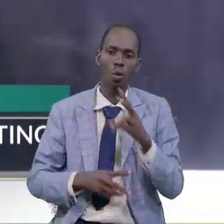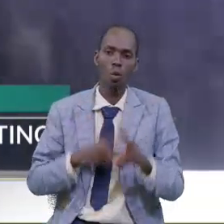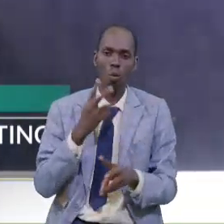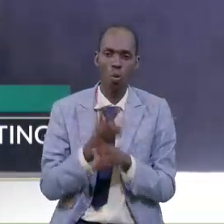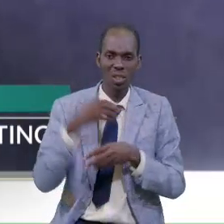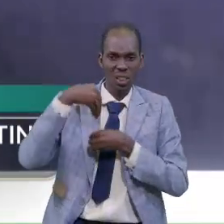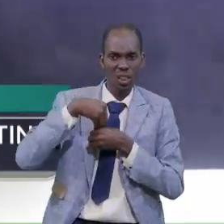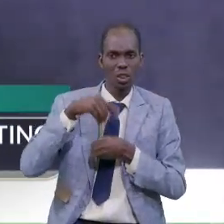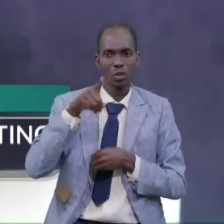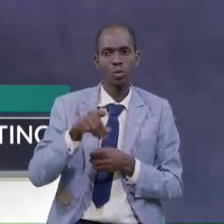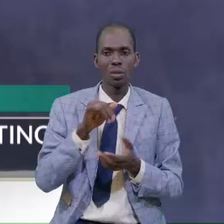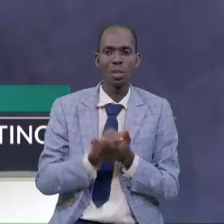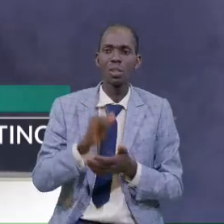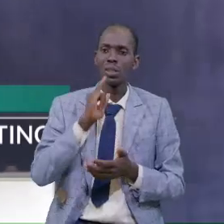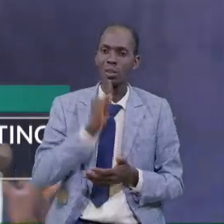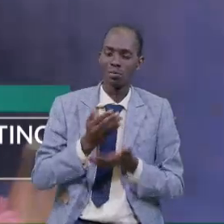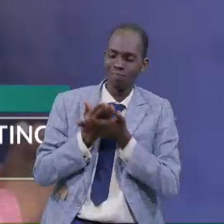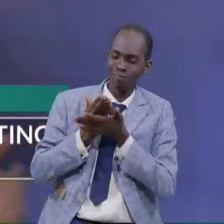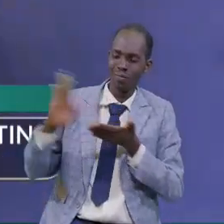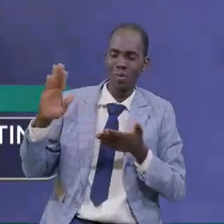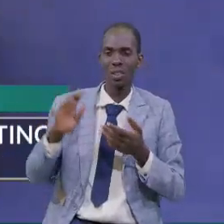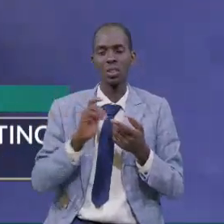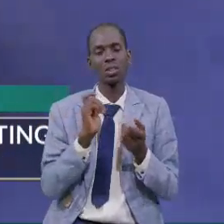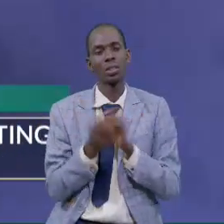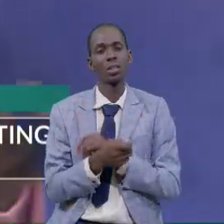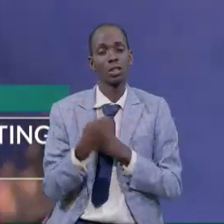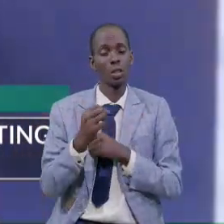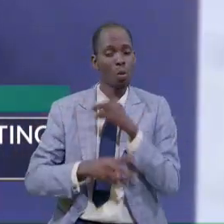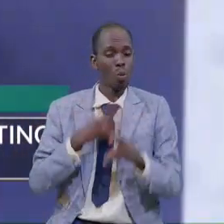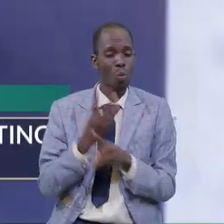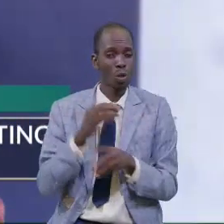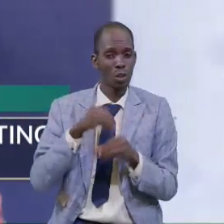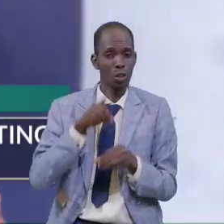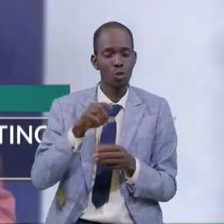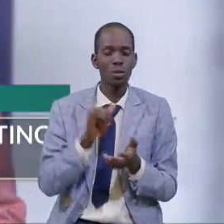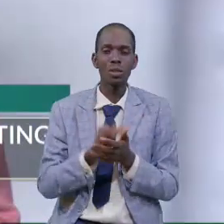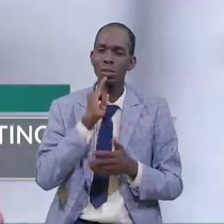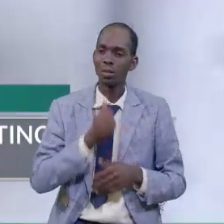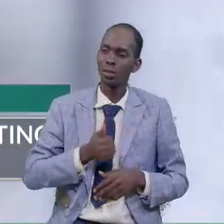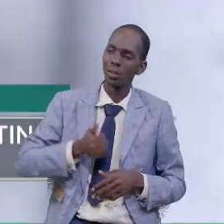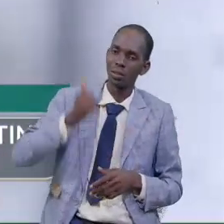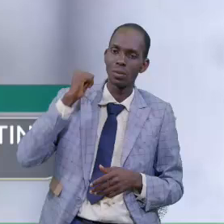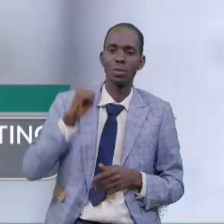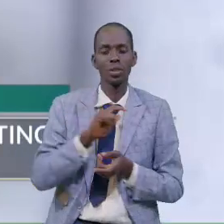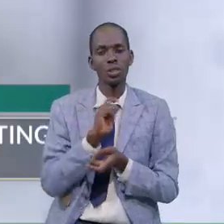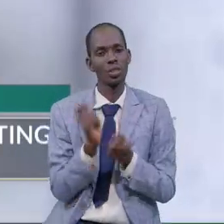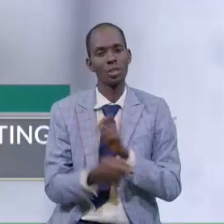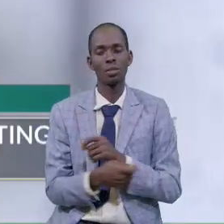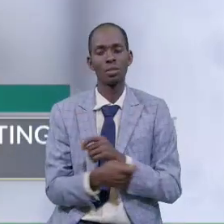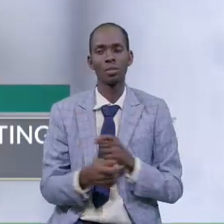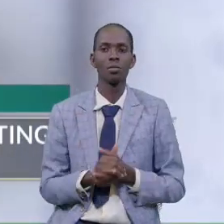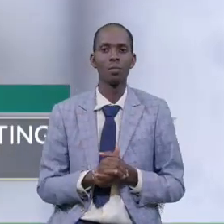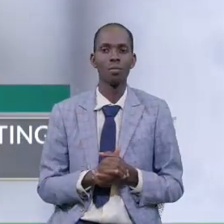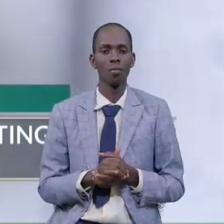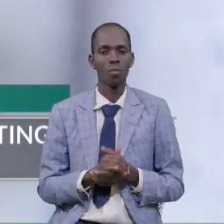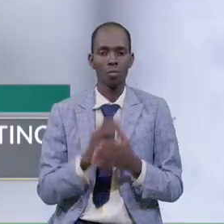change. The world within you that is resisting change. Look at yourself.